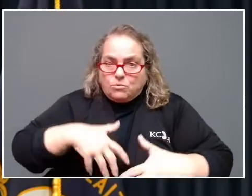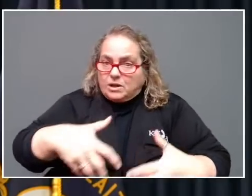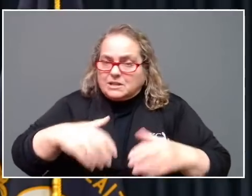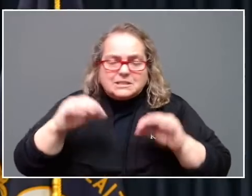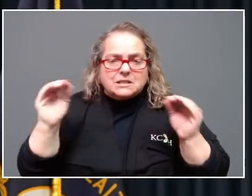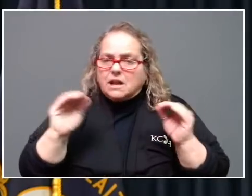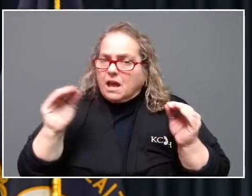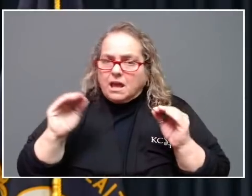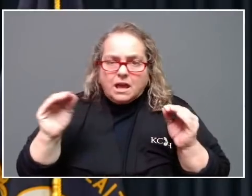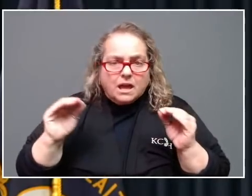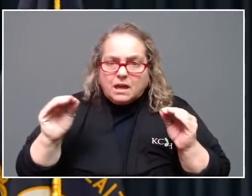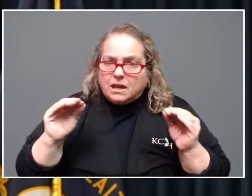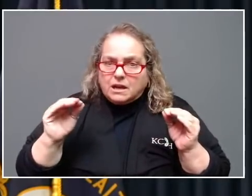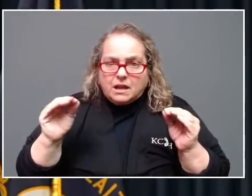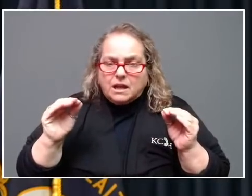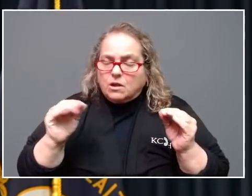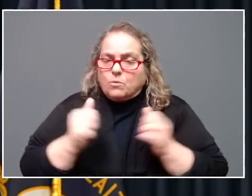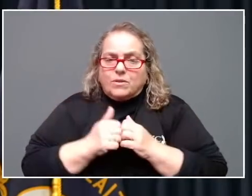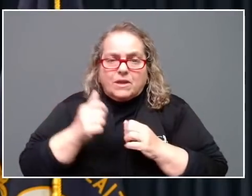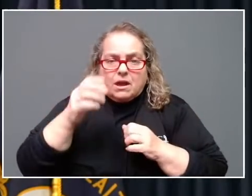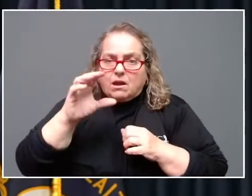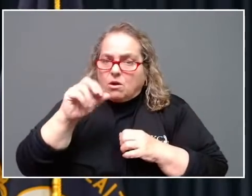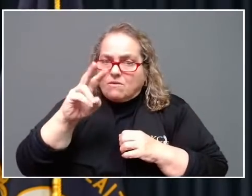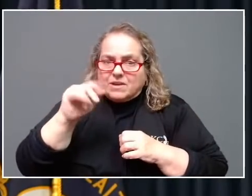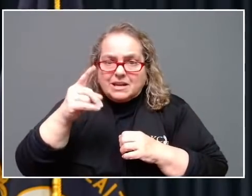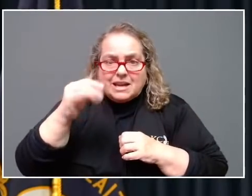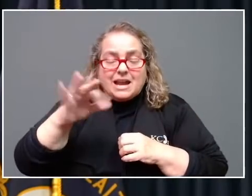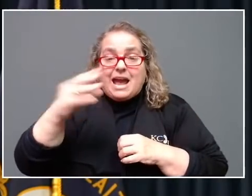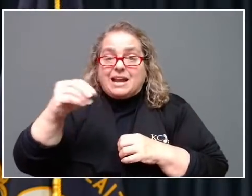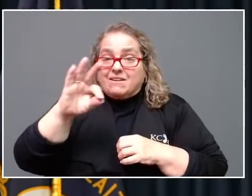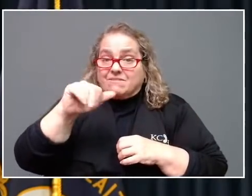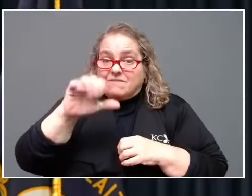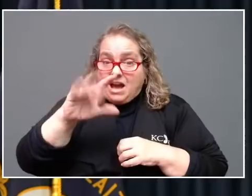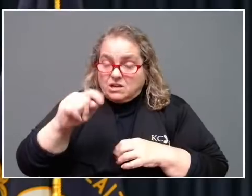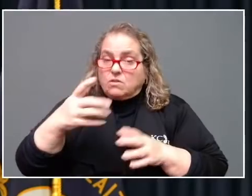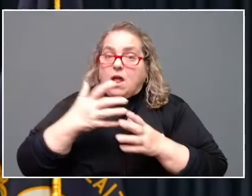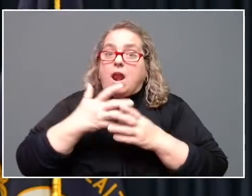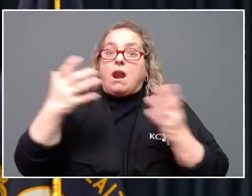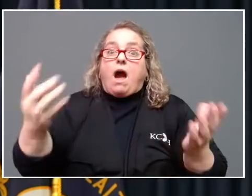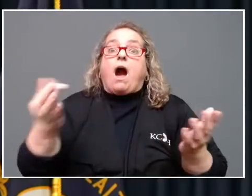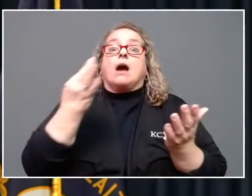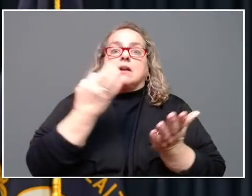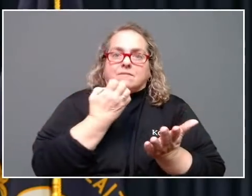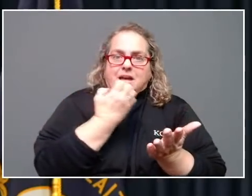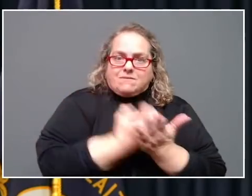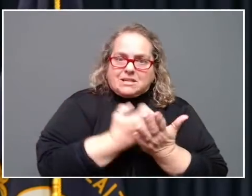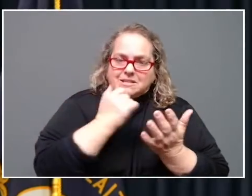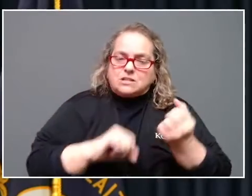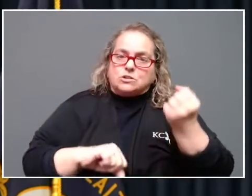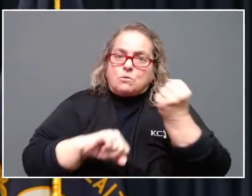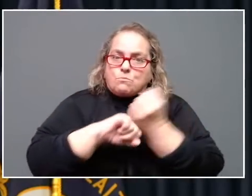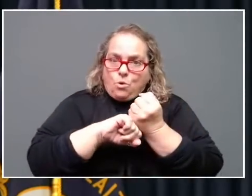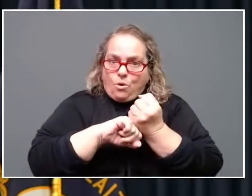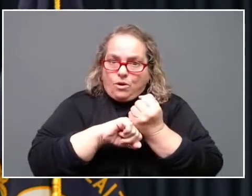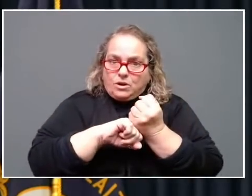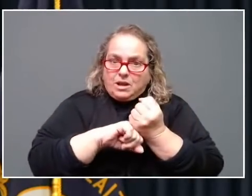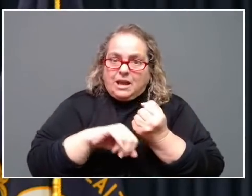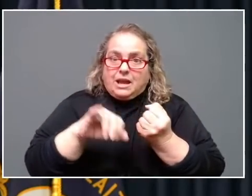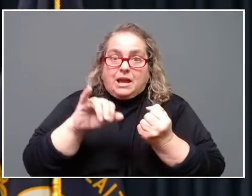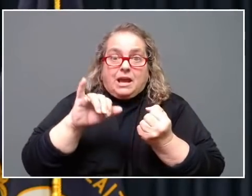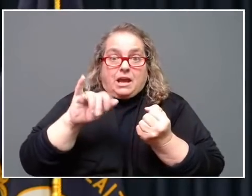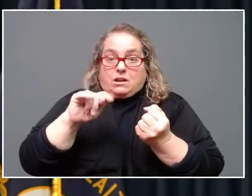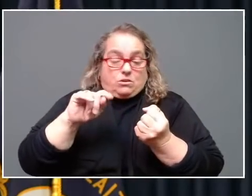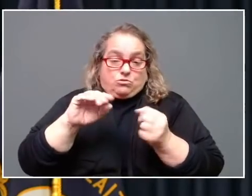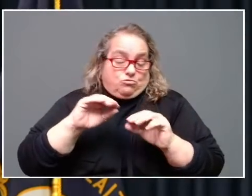COVID-19 vaccine. And there is, in fact, a growing body of evidence that supports not only there's the absence of harm, but that they